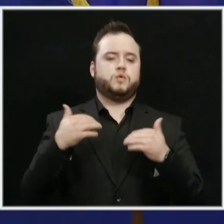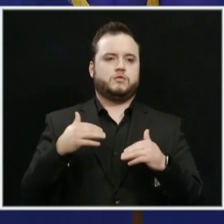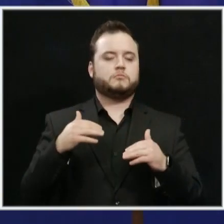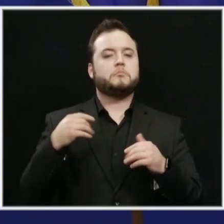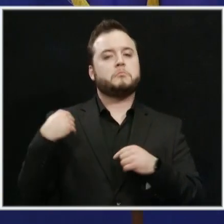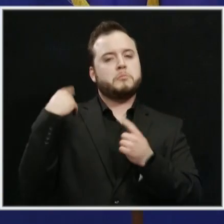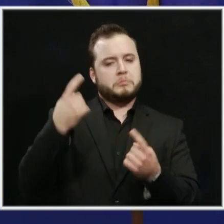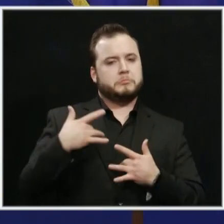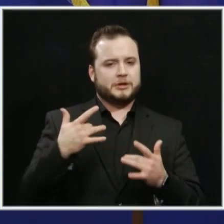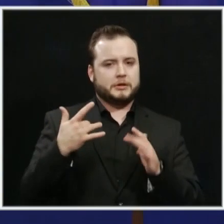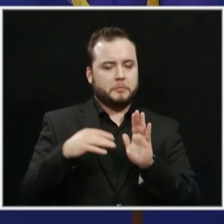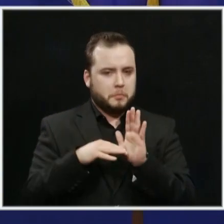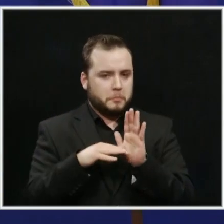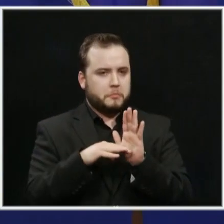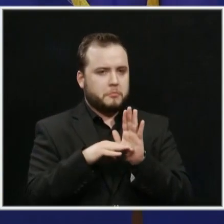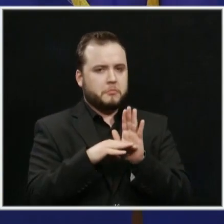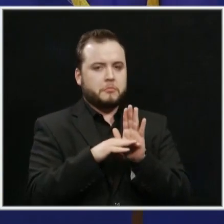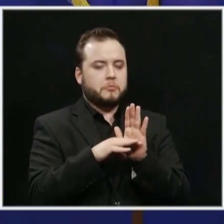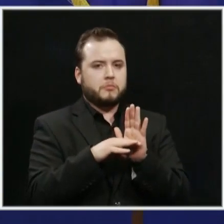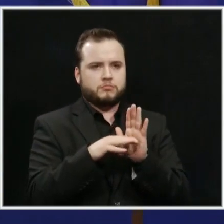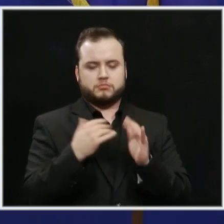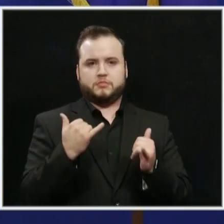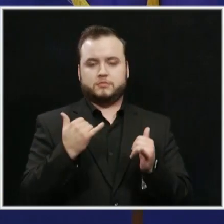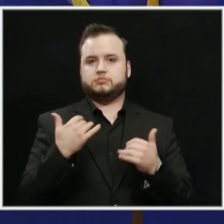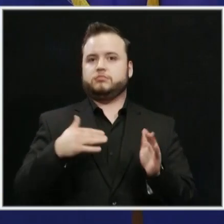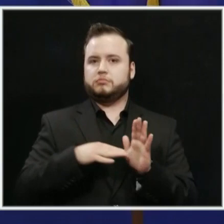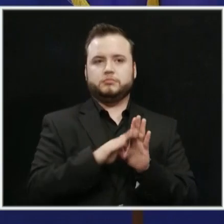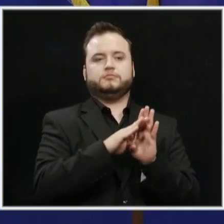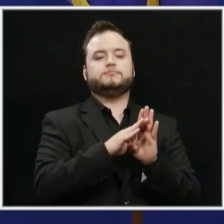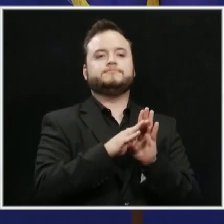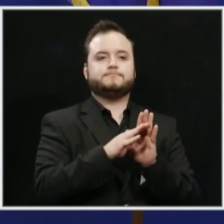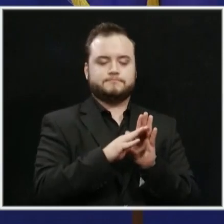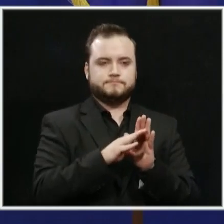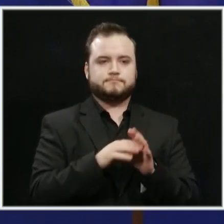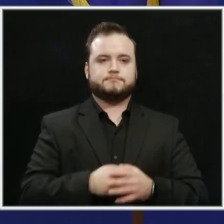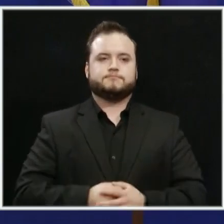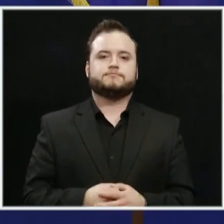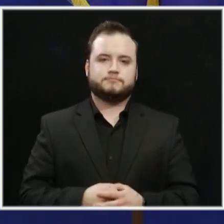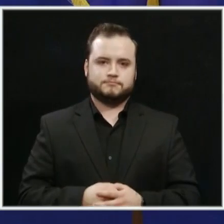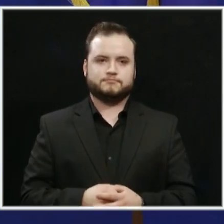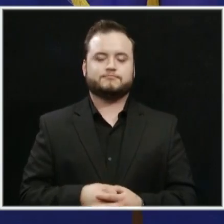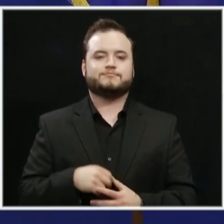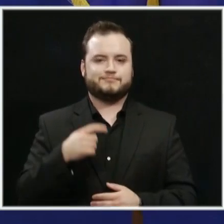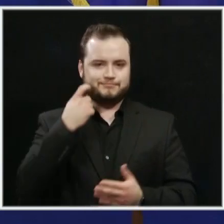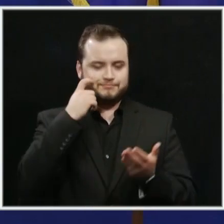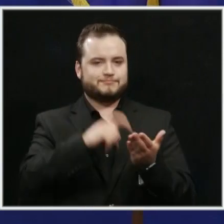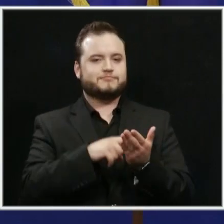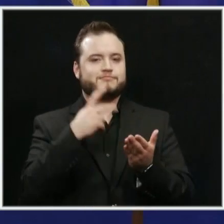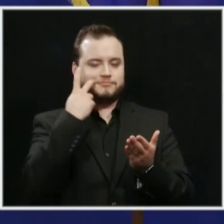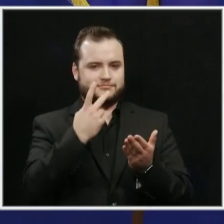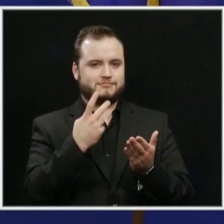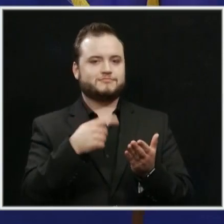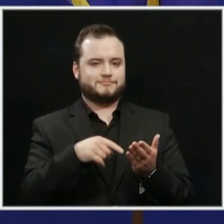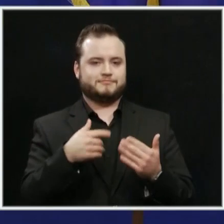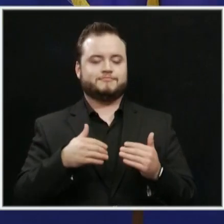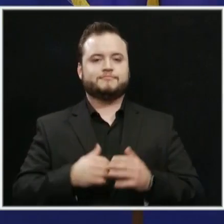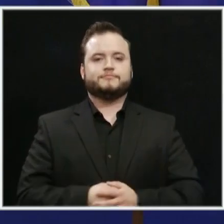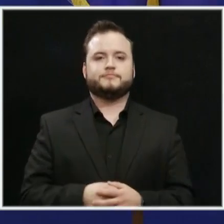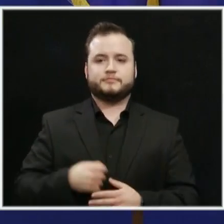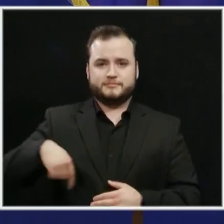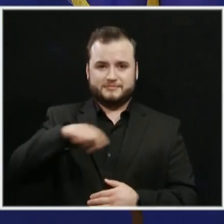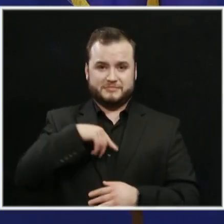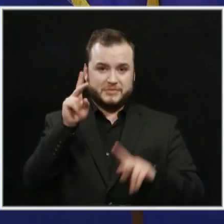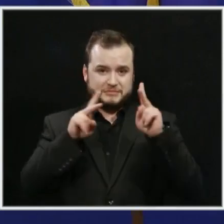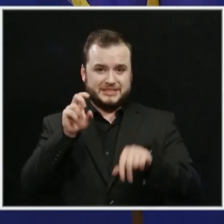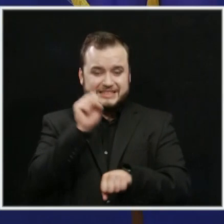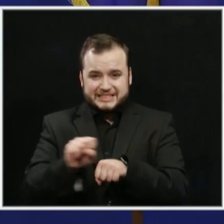think it's surprising to anyone at some point in time we will start climbing that curve. The work that all of you are doing in Minnesota is to keep that